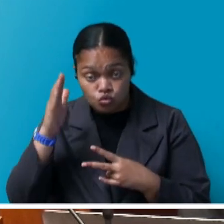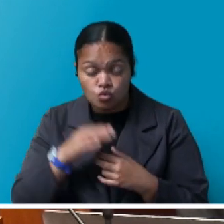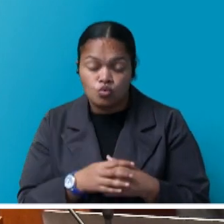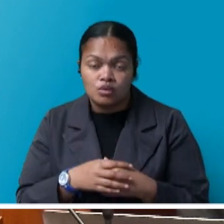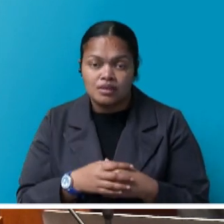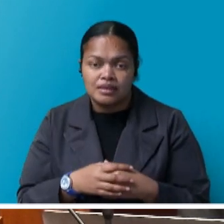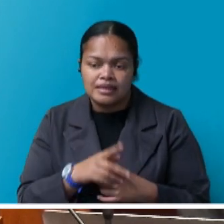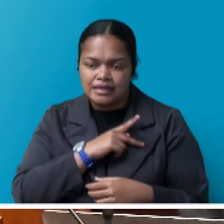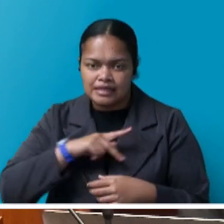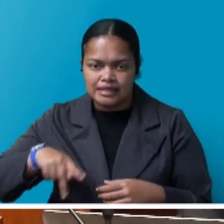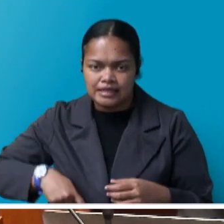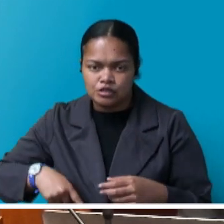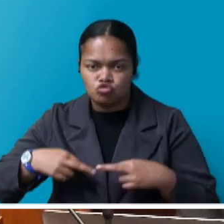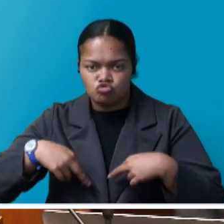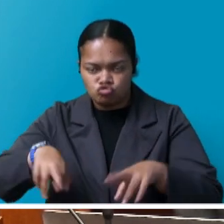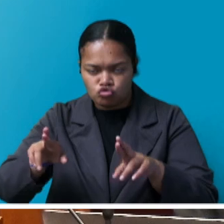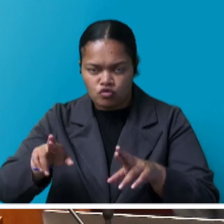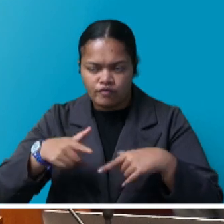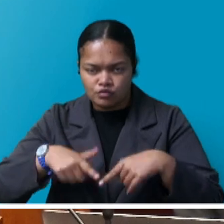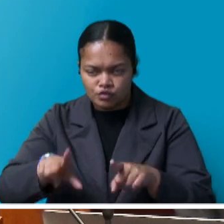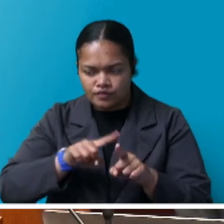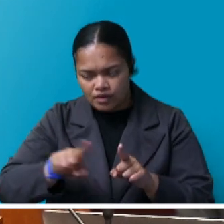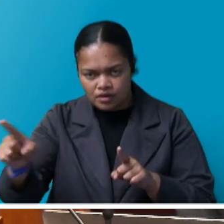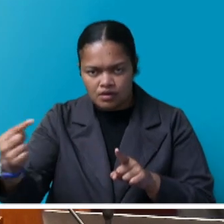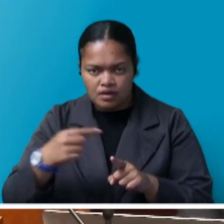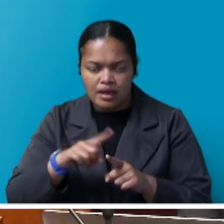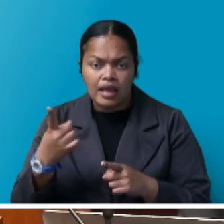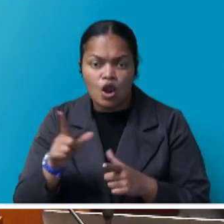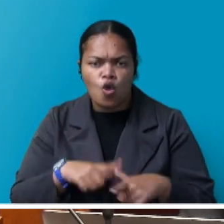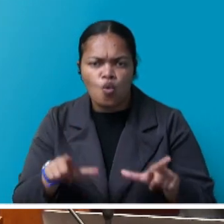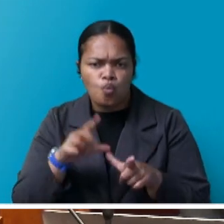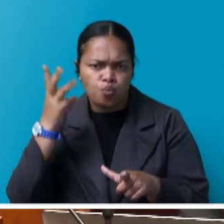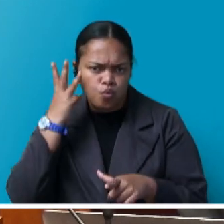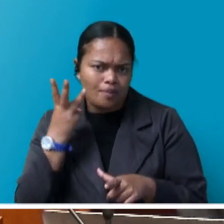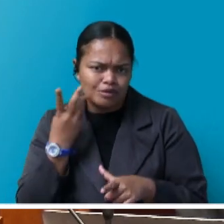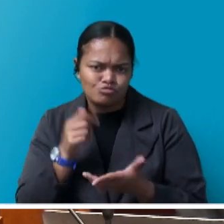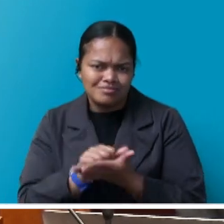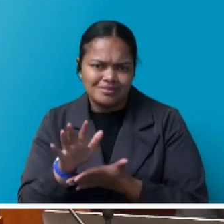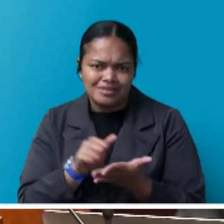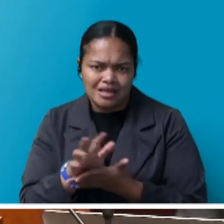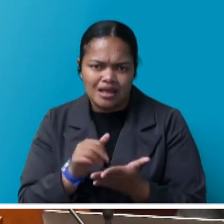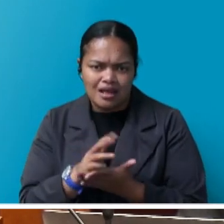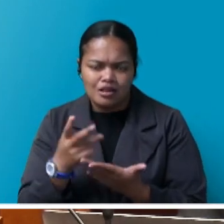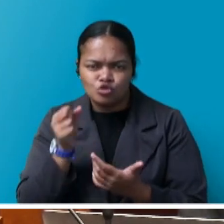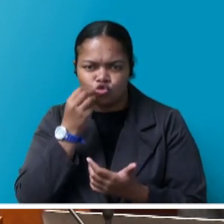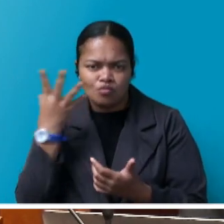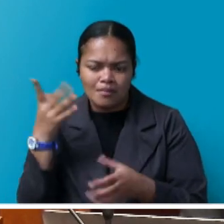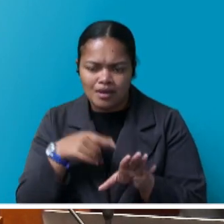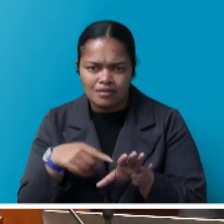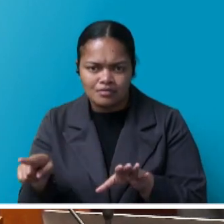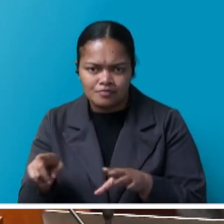that is a transit point for travelers and a local women who sell their produce alongside an existing supermarket. Our Ministry